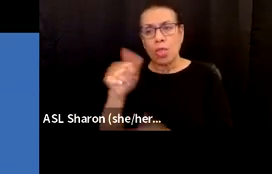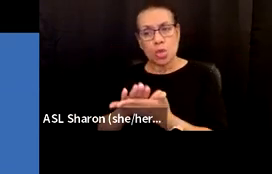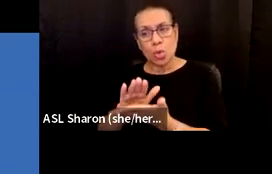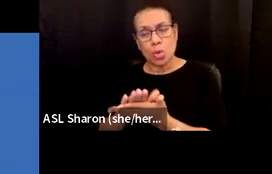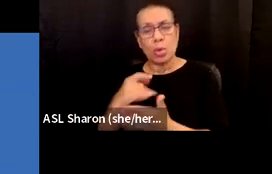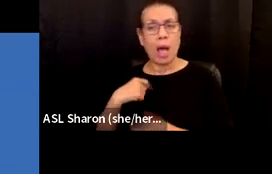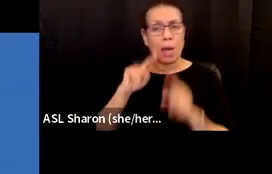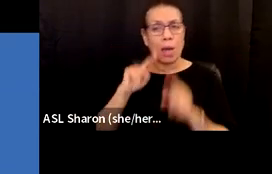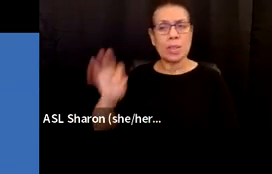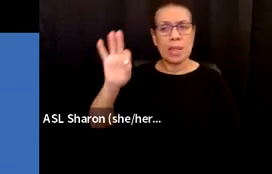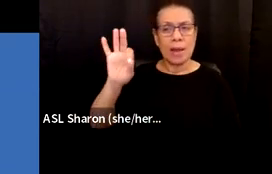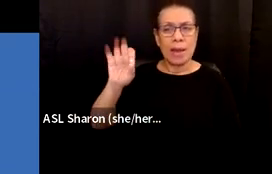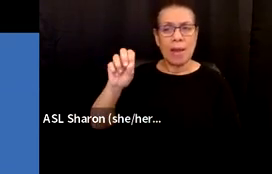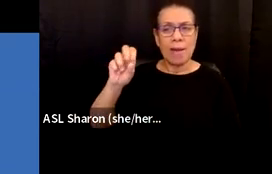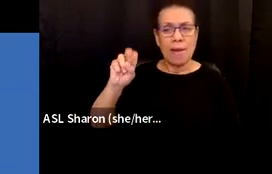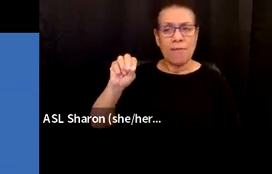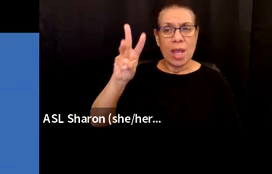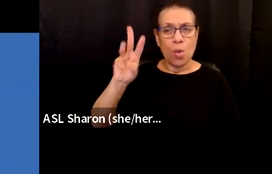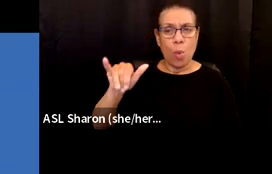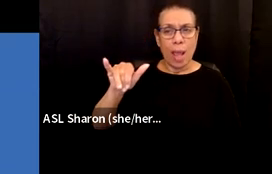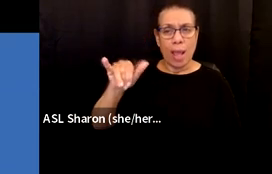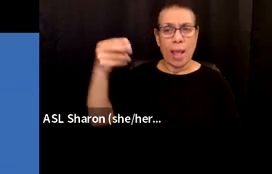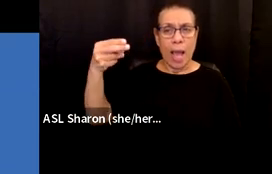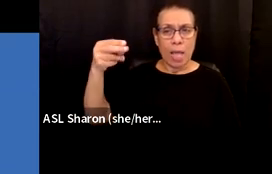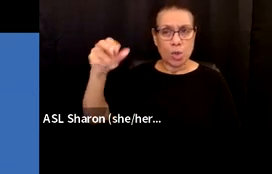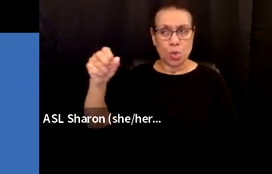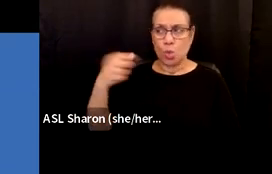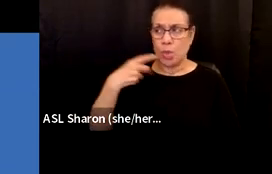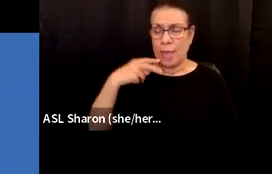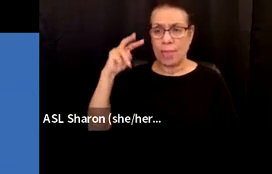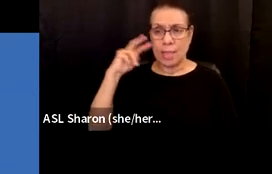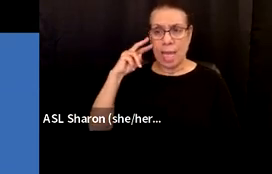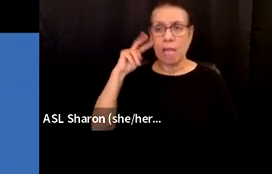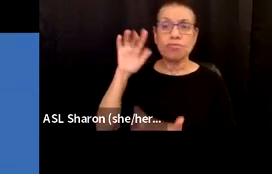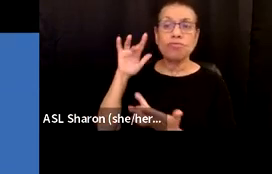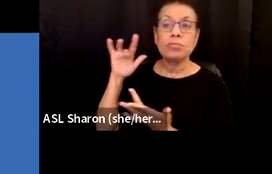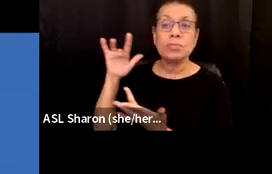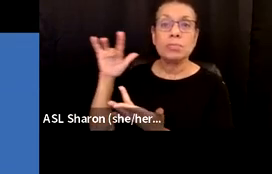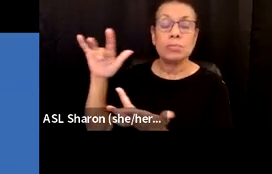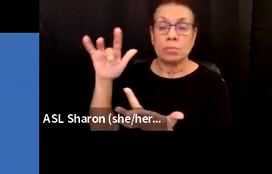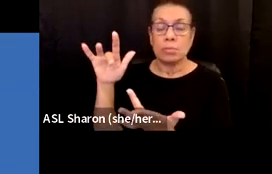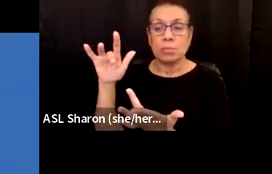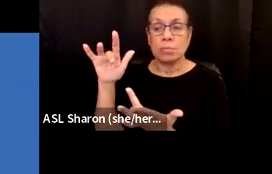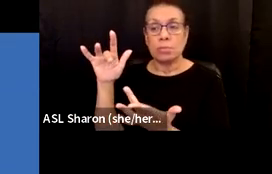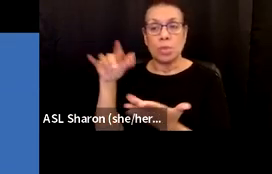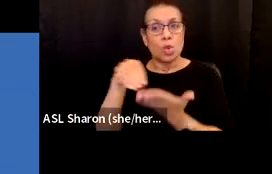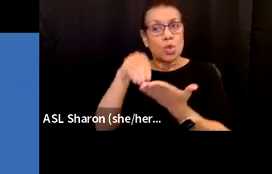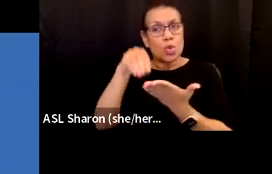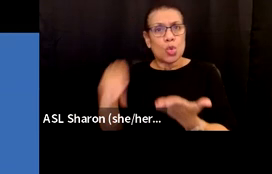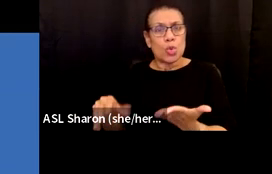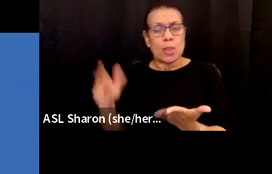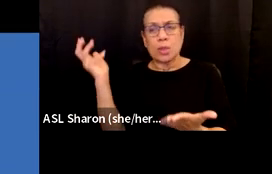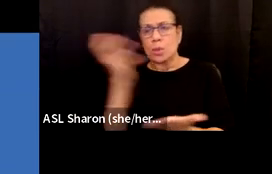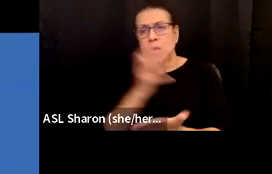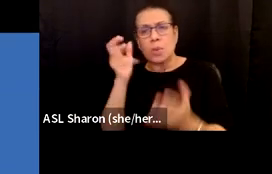fenway high school just the other day getting toured and it was by students and it was an